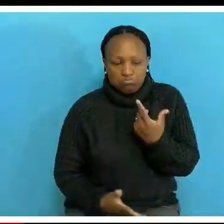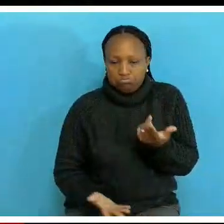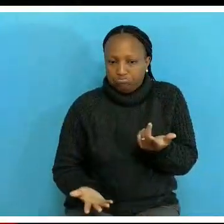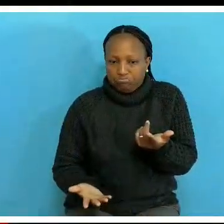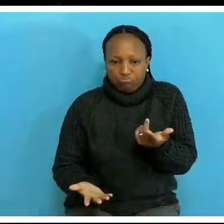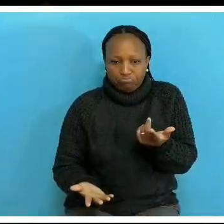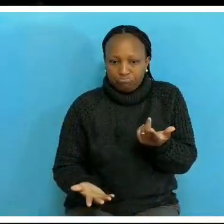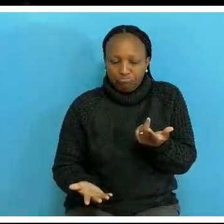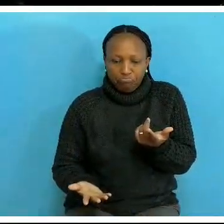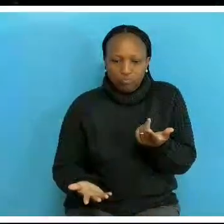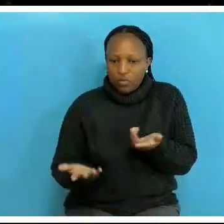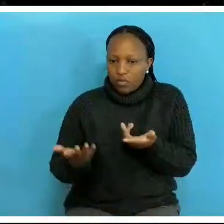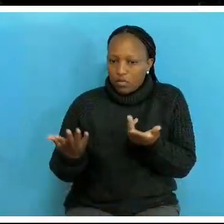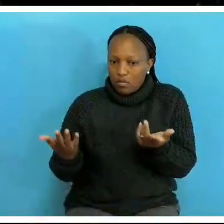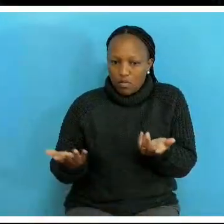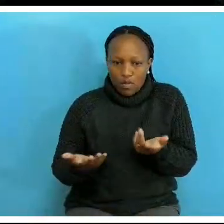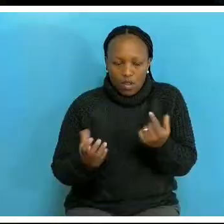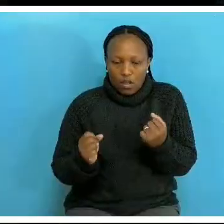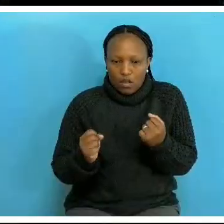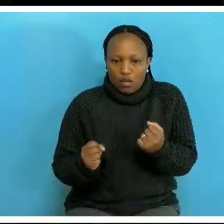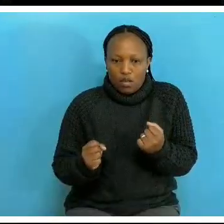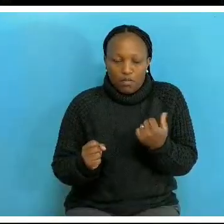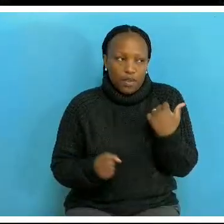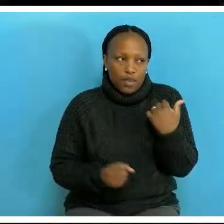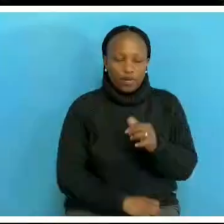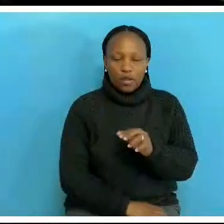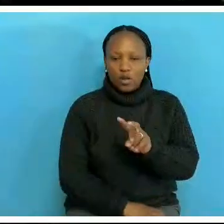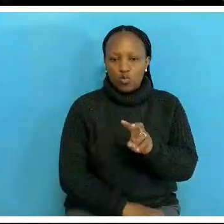My business burned down in 2023.